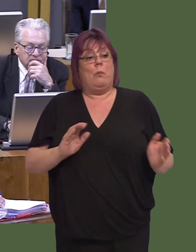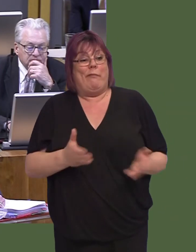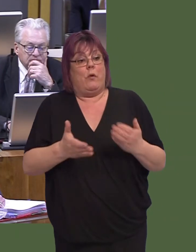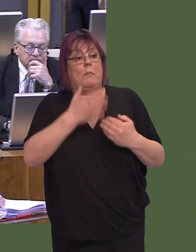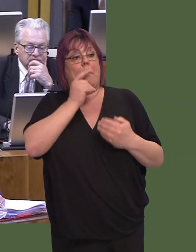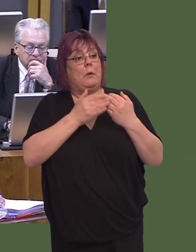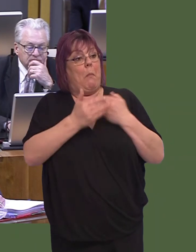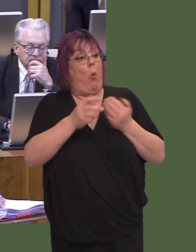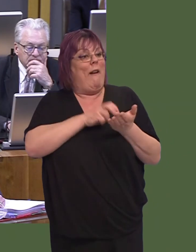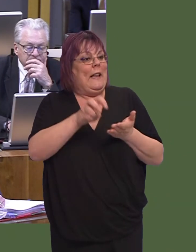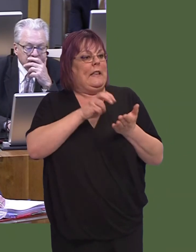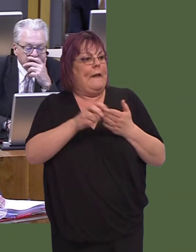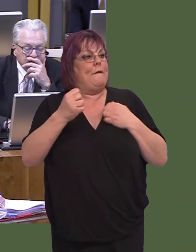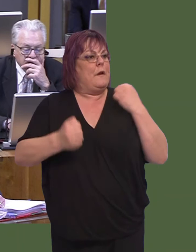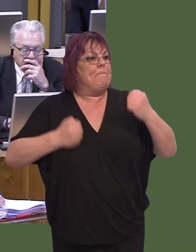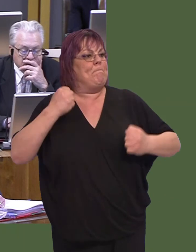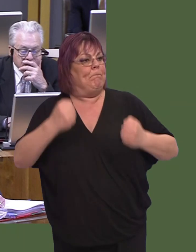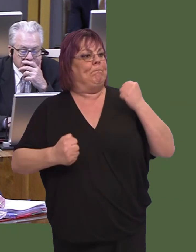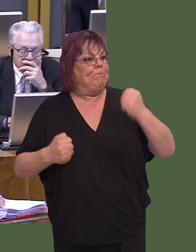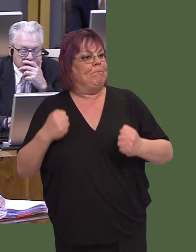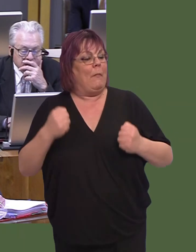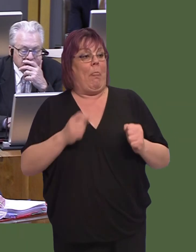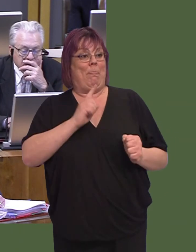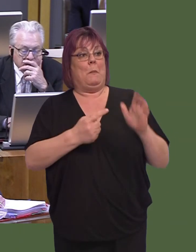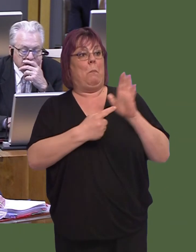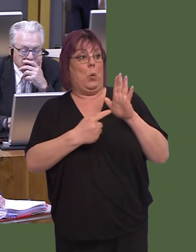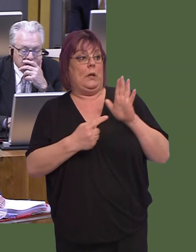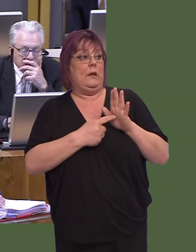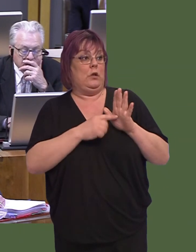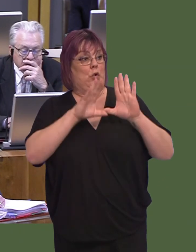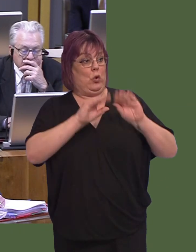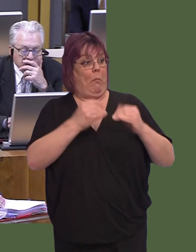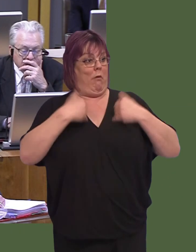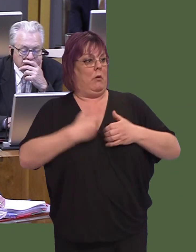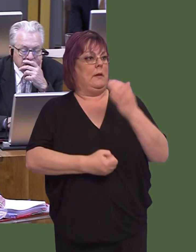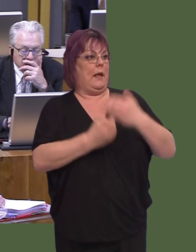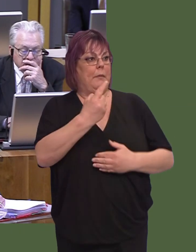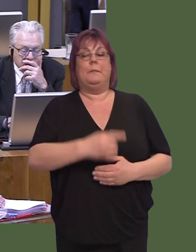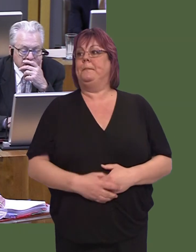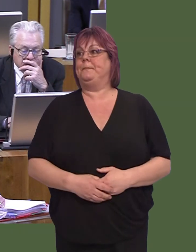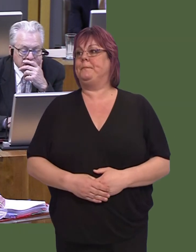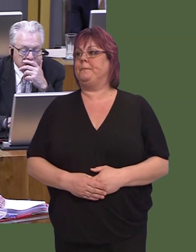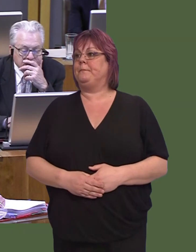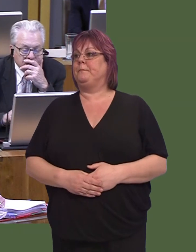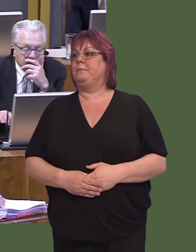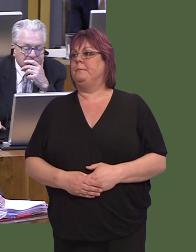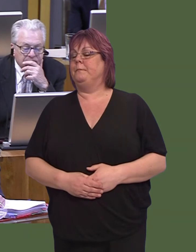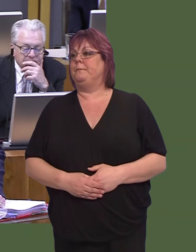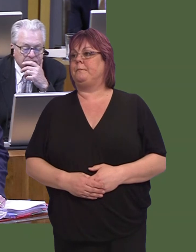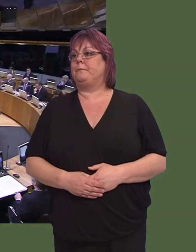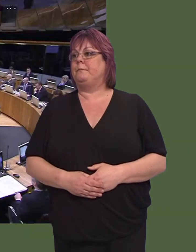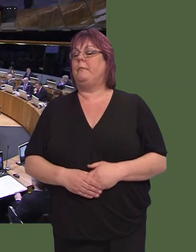to be active and to maintain that habit of being active is hugely important in terms of prevention. And I know with him I'm preaching to the converted.